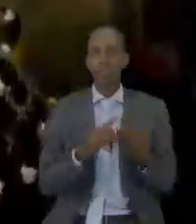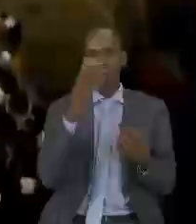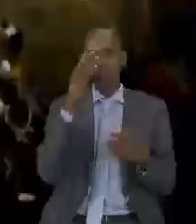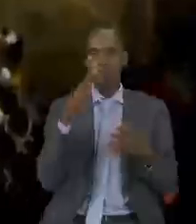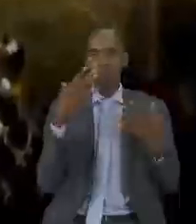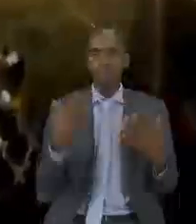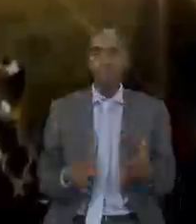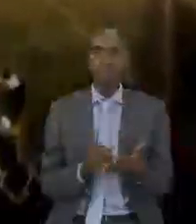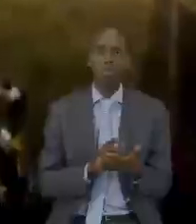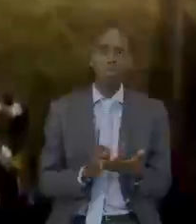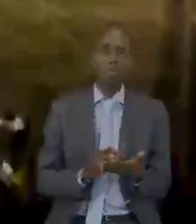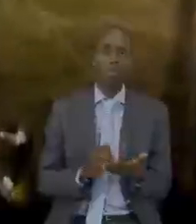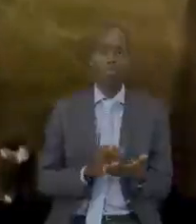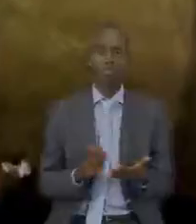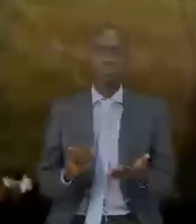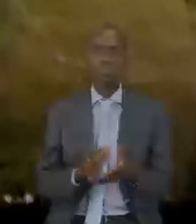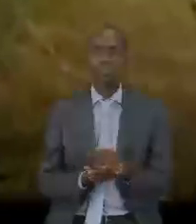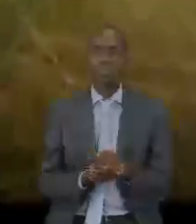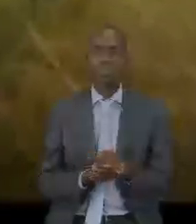I can't see your hands.